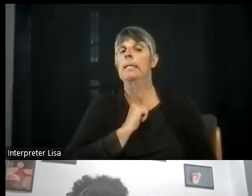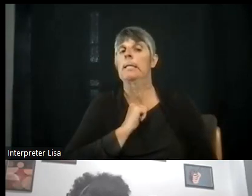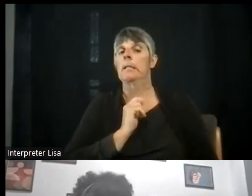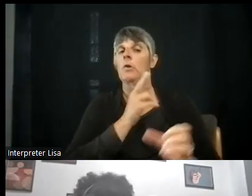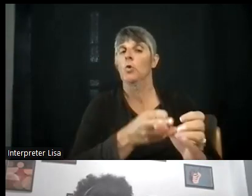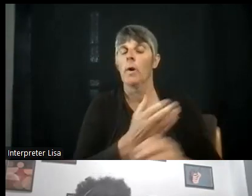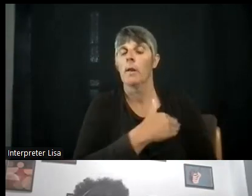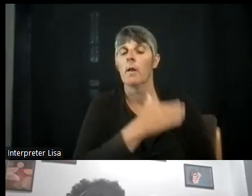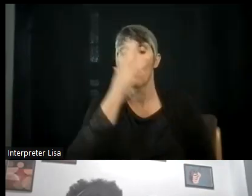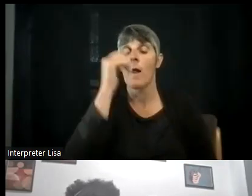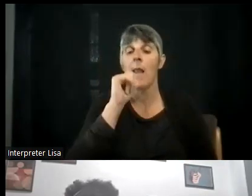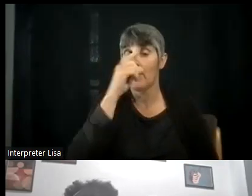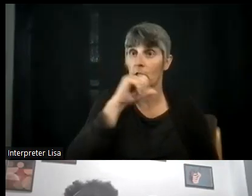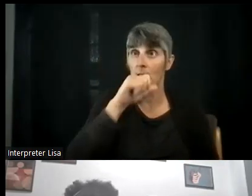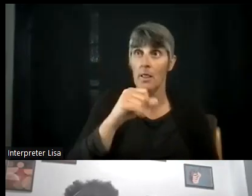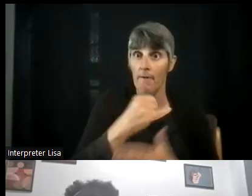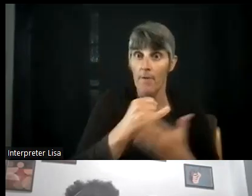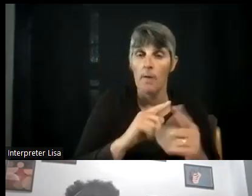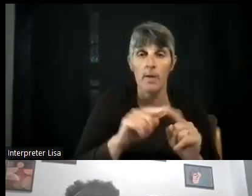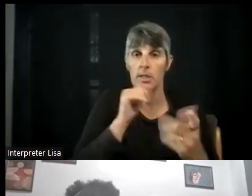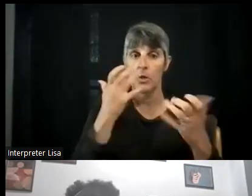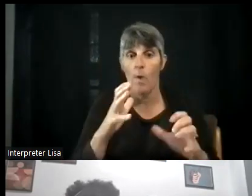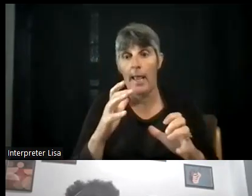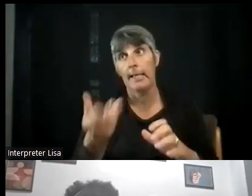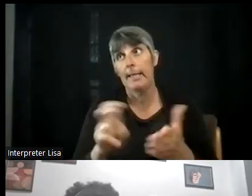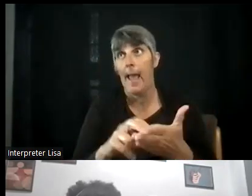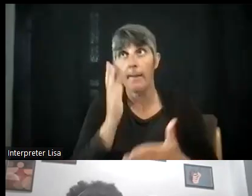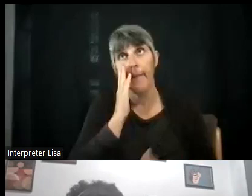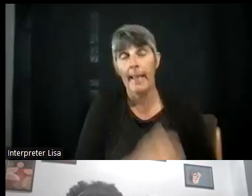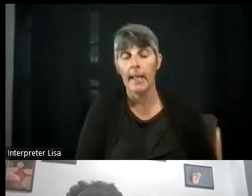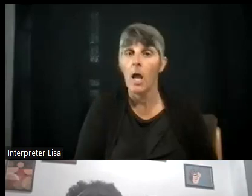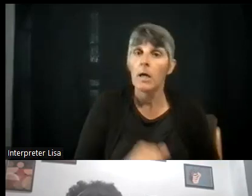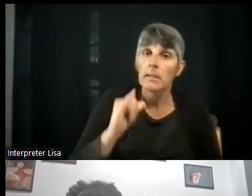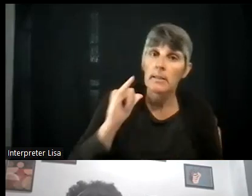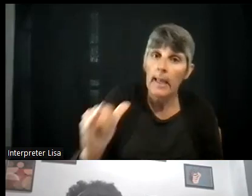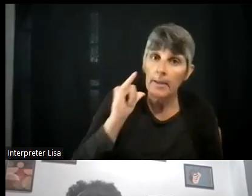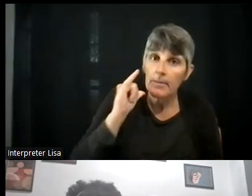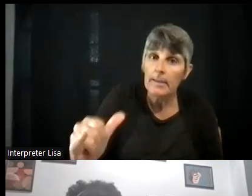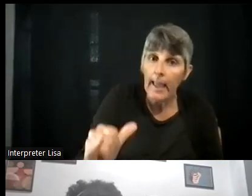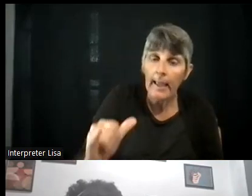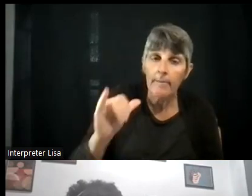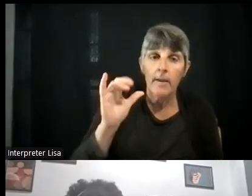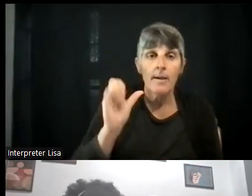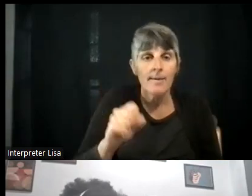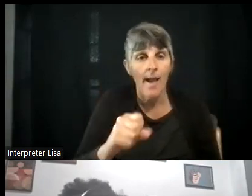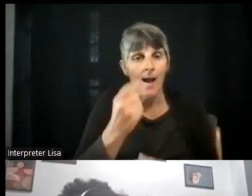in not because she doesn't love the arts, but because she didn't want to get out of bed. Same. Yeah, you're